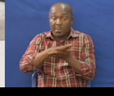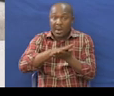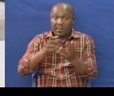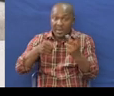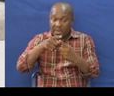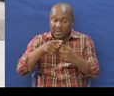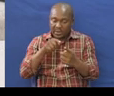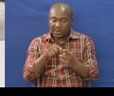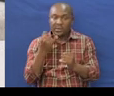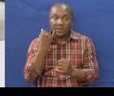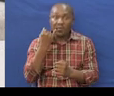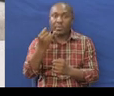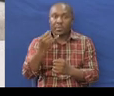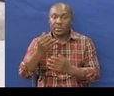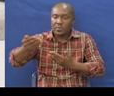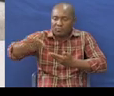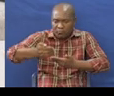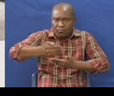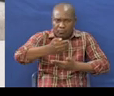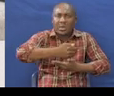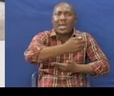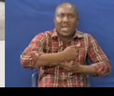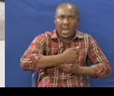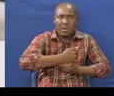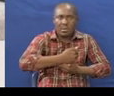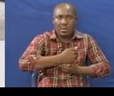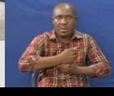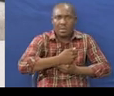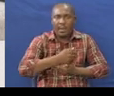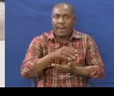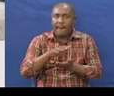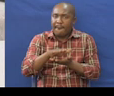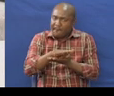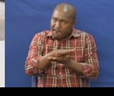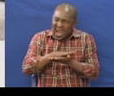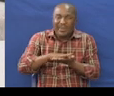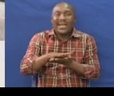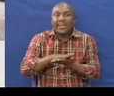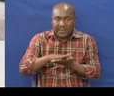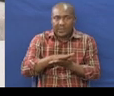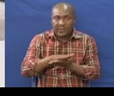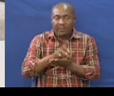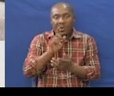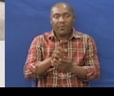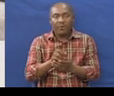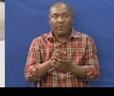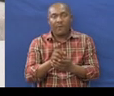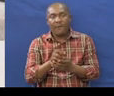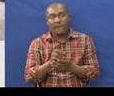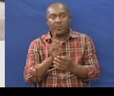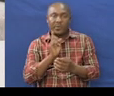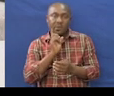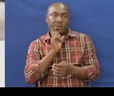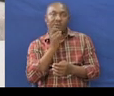these are the information gathered primarily from the respondent. We say,